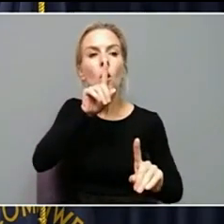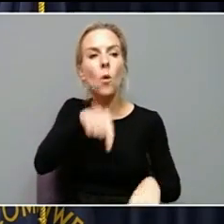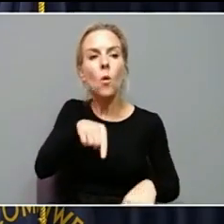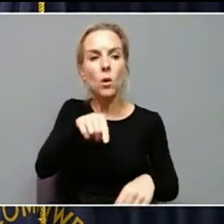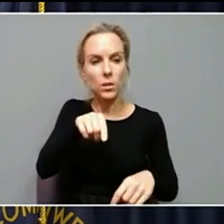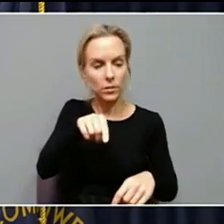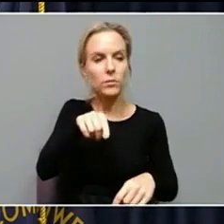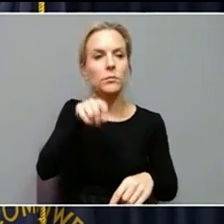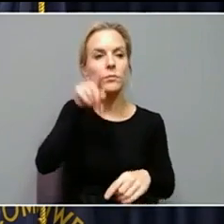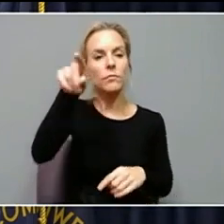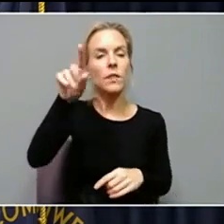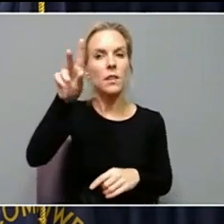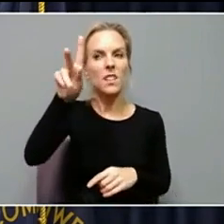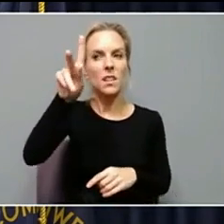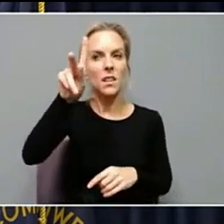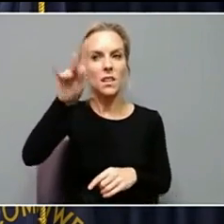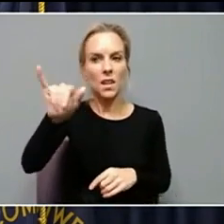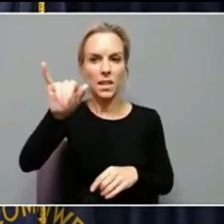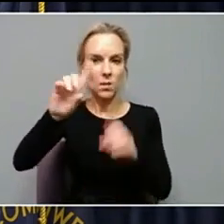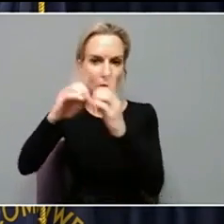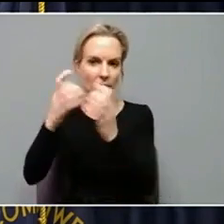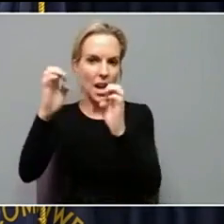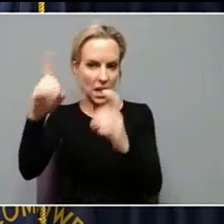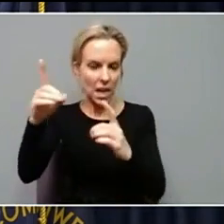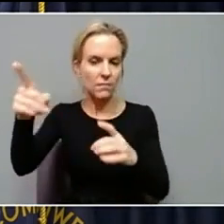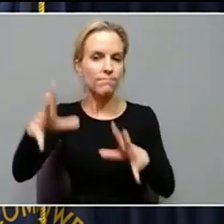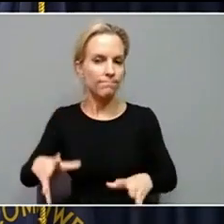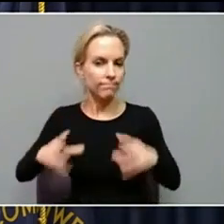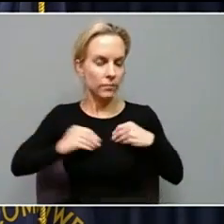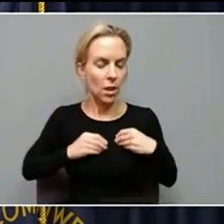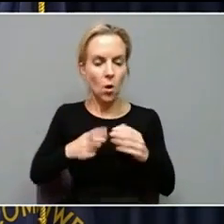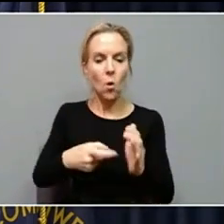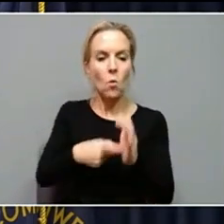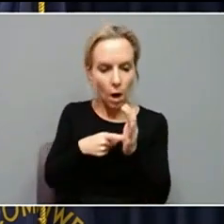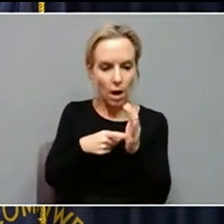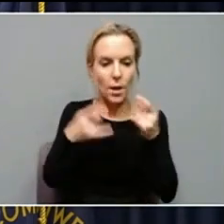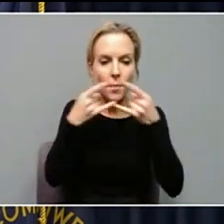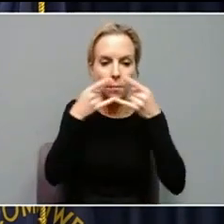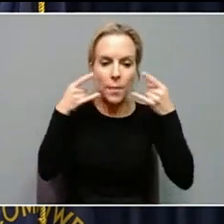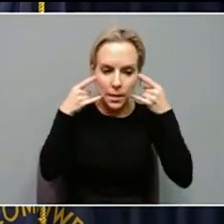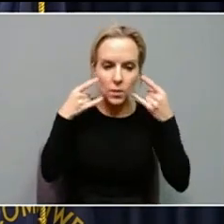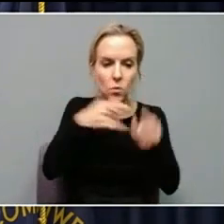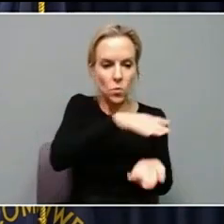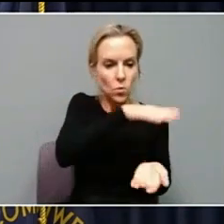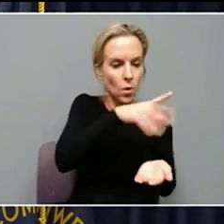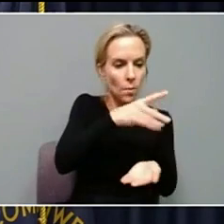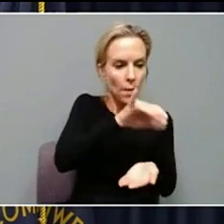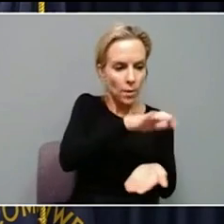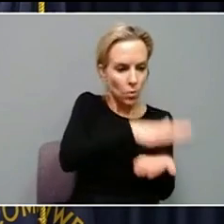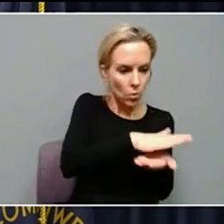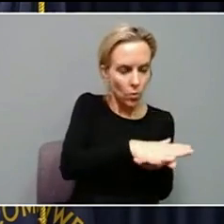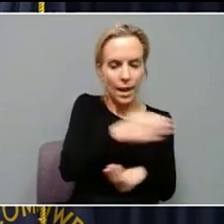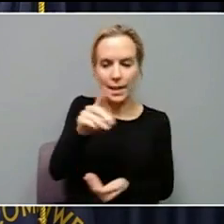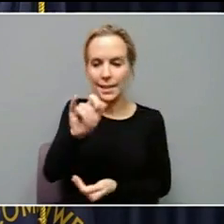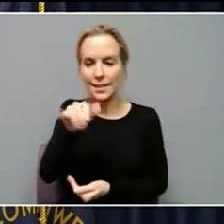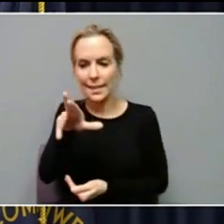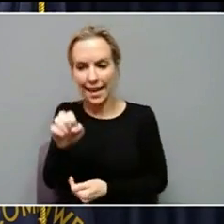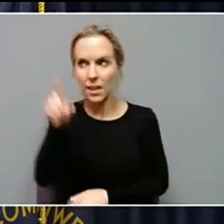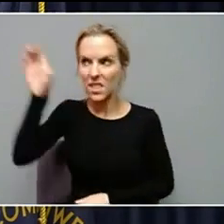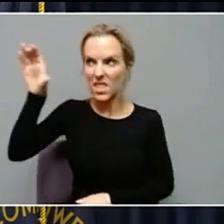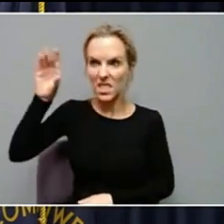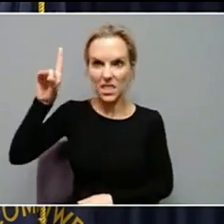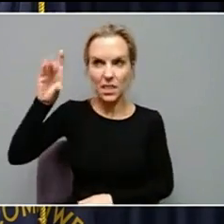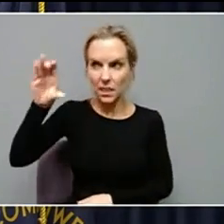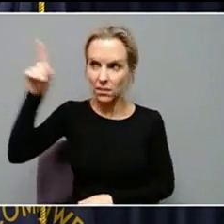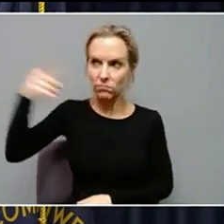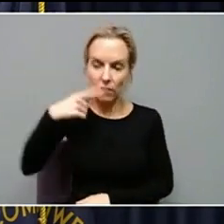regulation requiring masking in our public schools and our daycares. It's something the CDC says you absolutely have to do